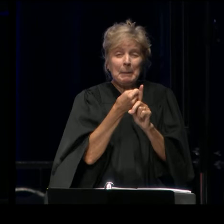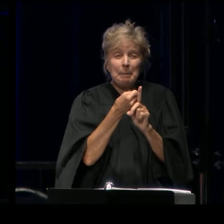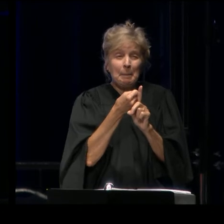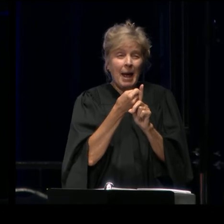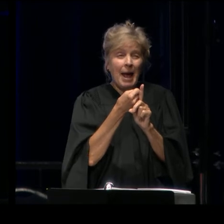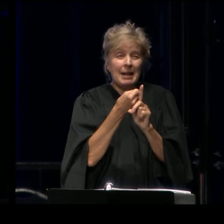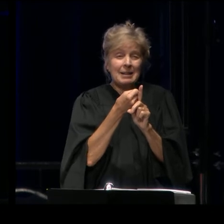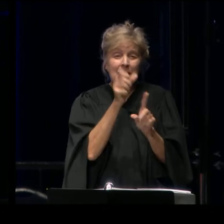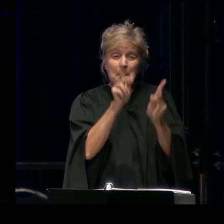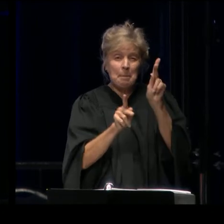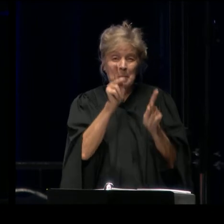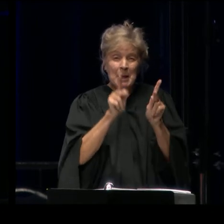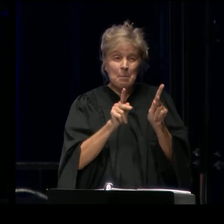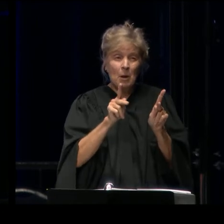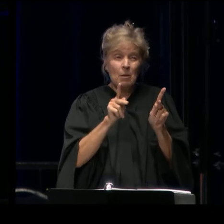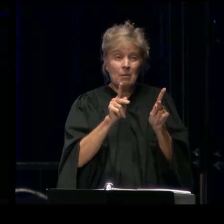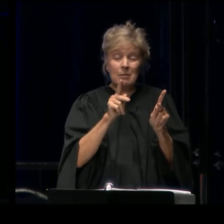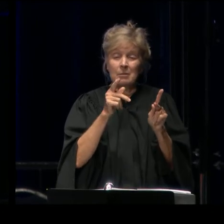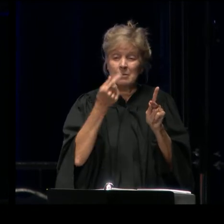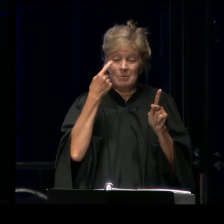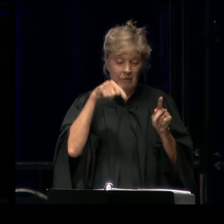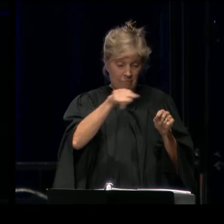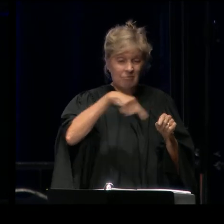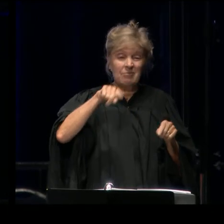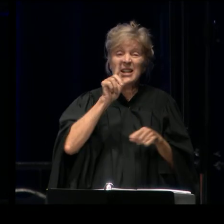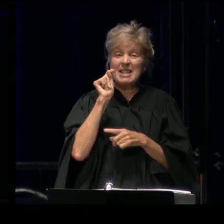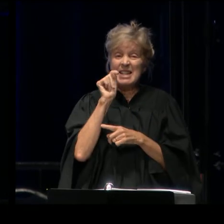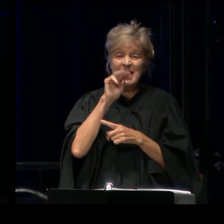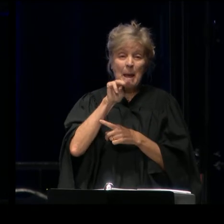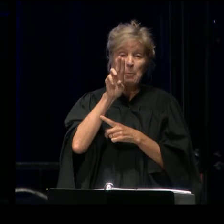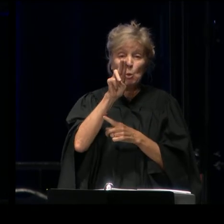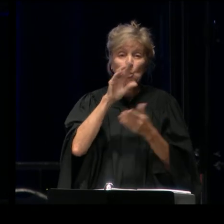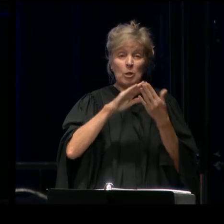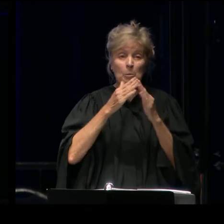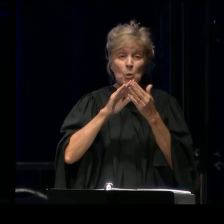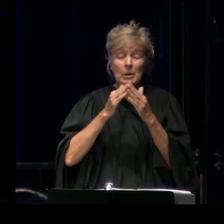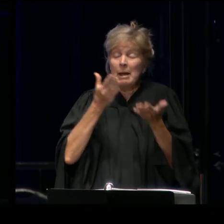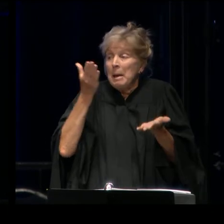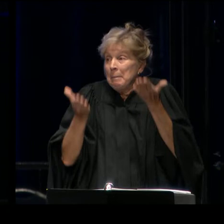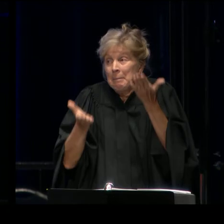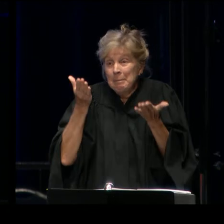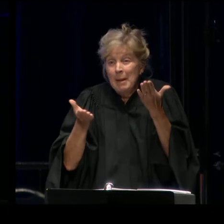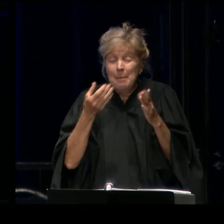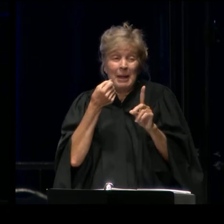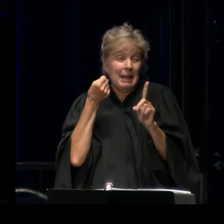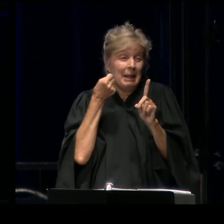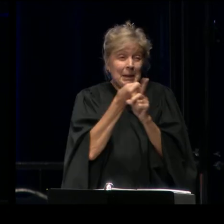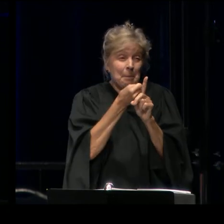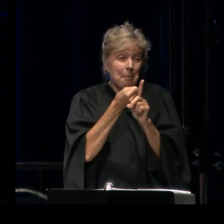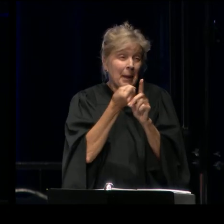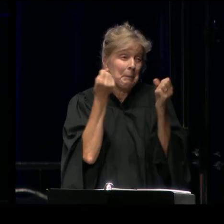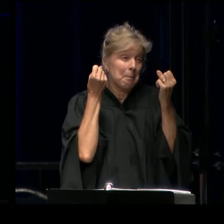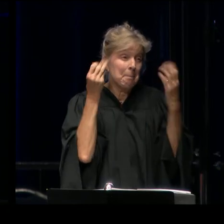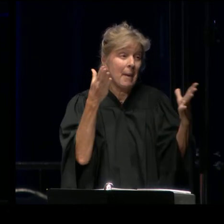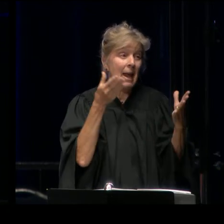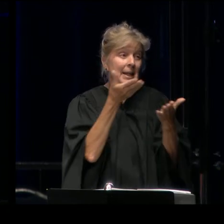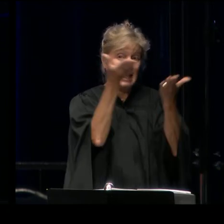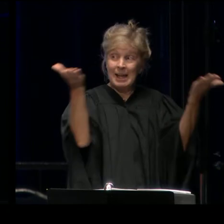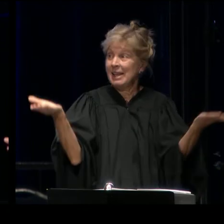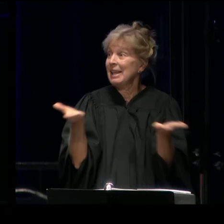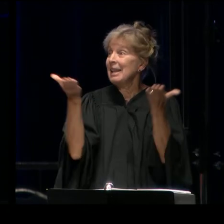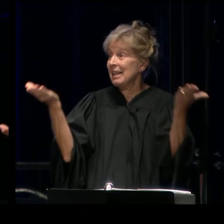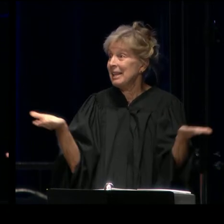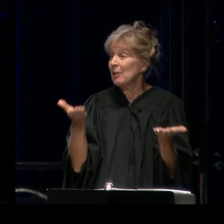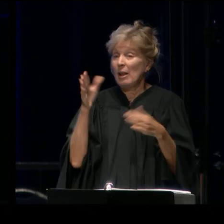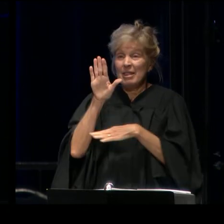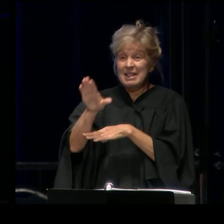on people of our TMU community. And it may be having an impact on many people who are here with us